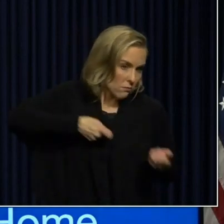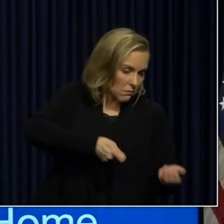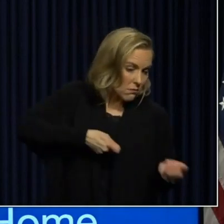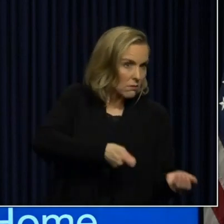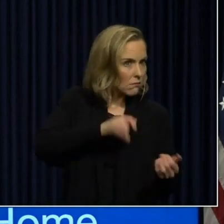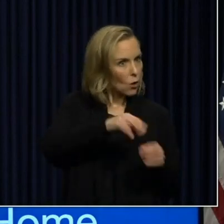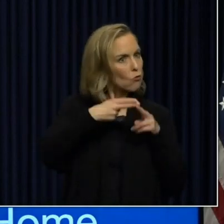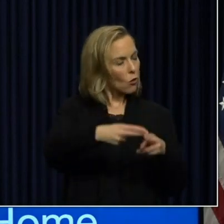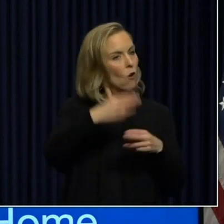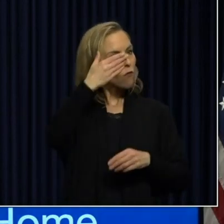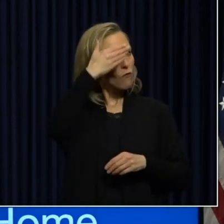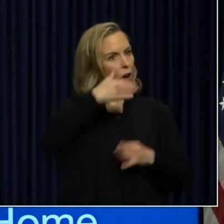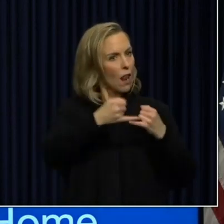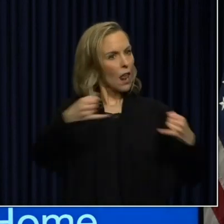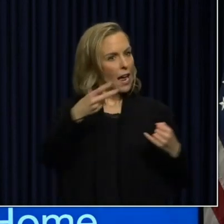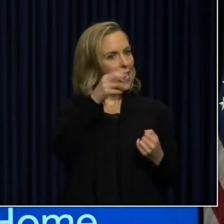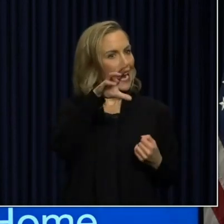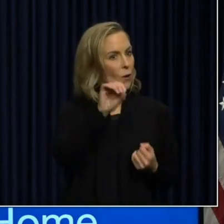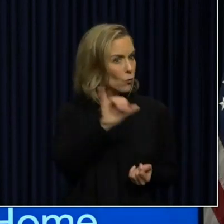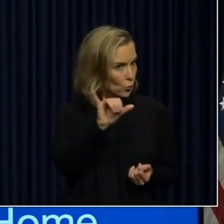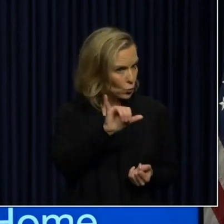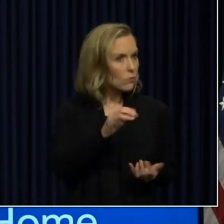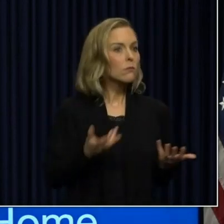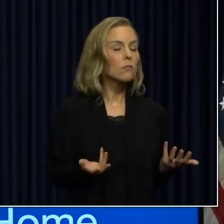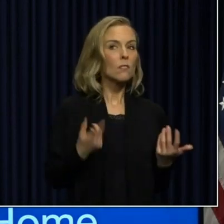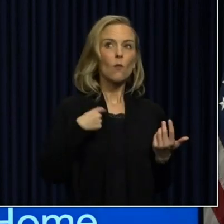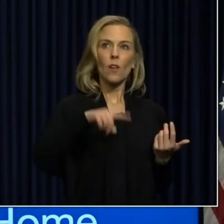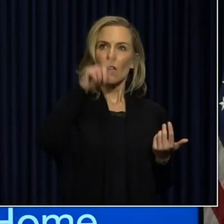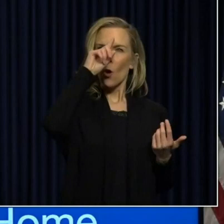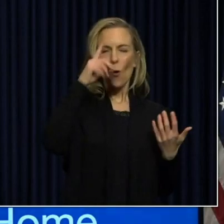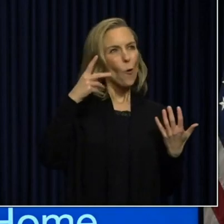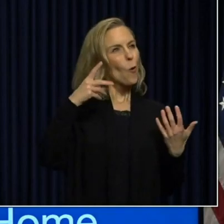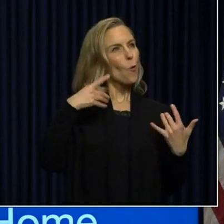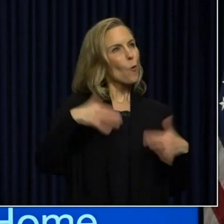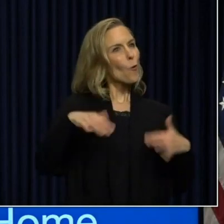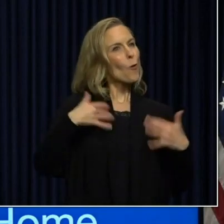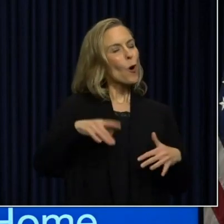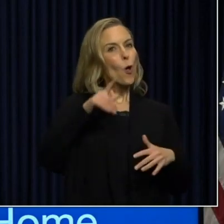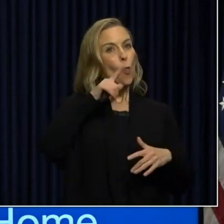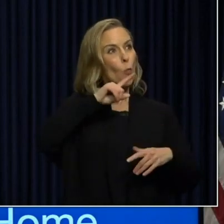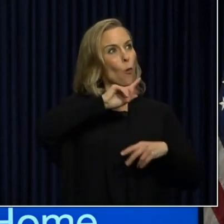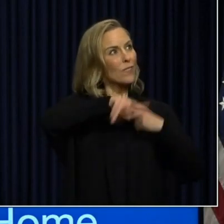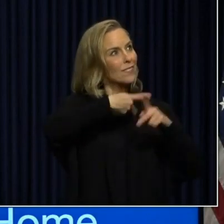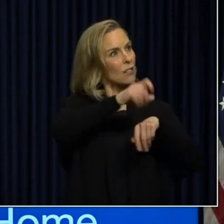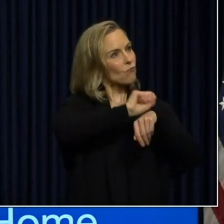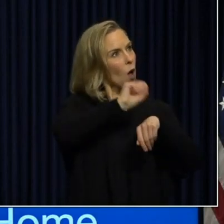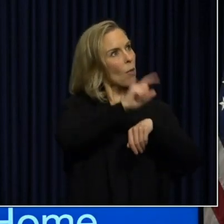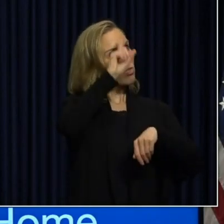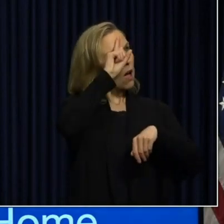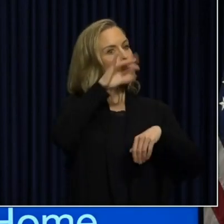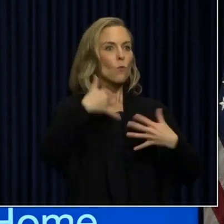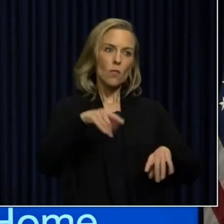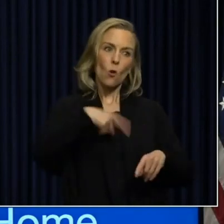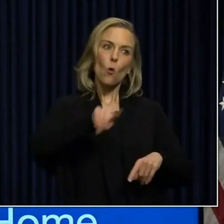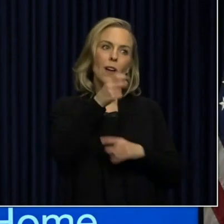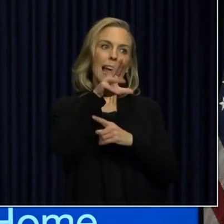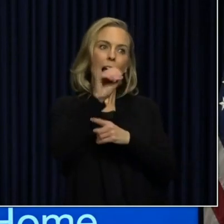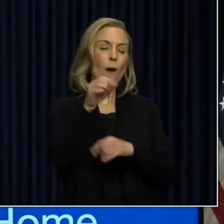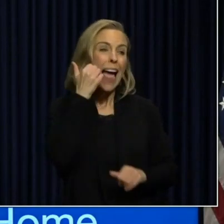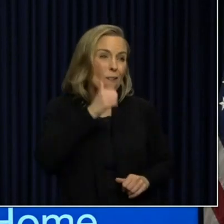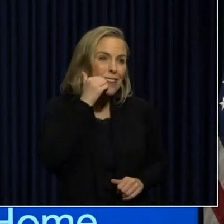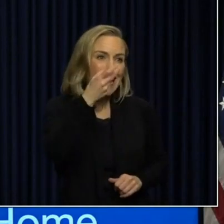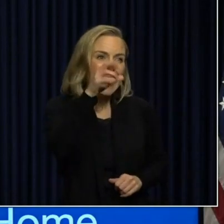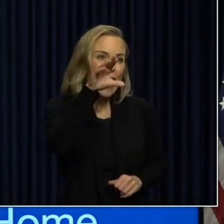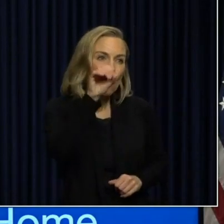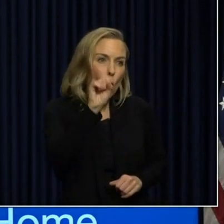heroes during this than I think we had ever thought of and appreciated. And then we have our everyday heroes, which